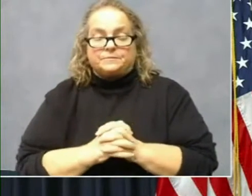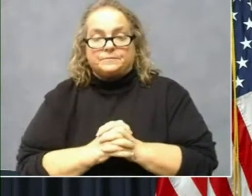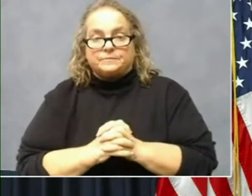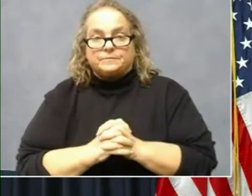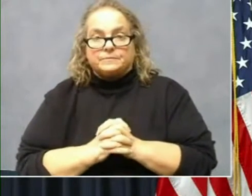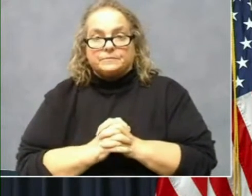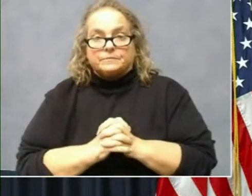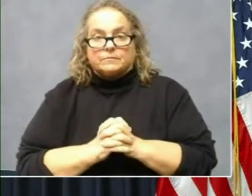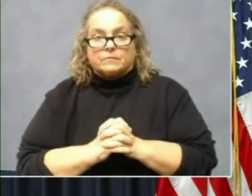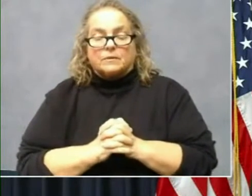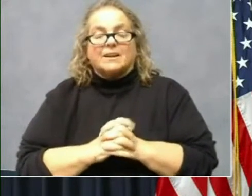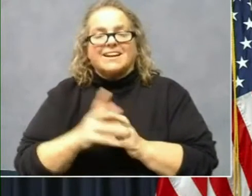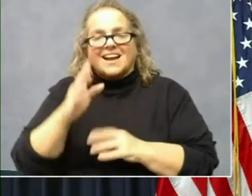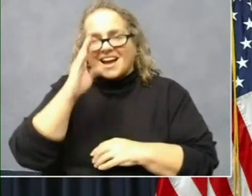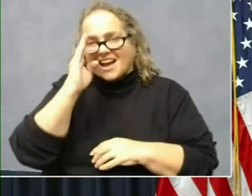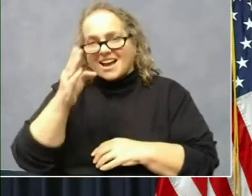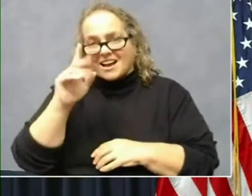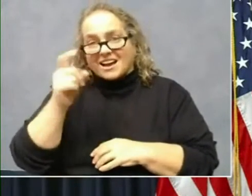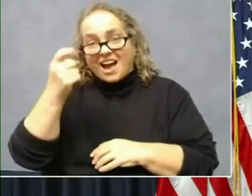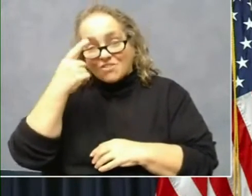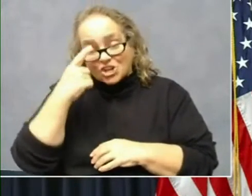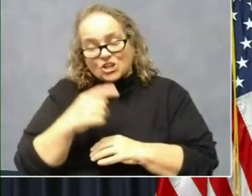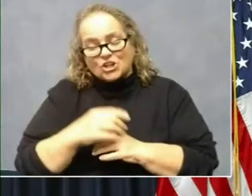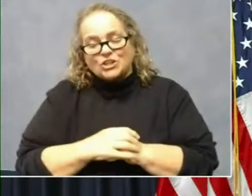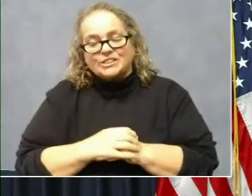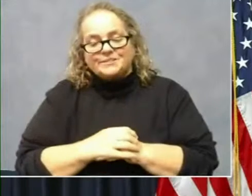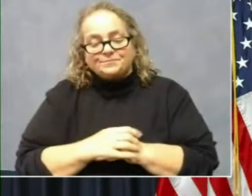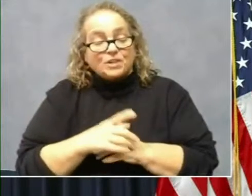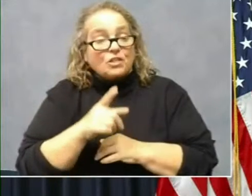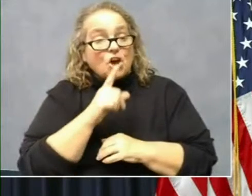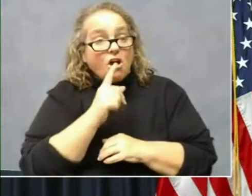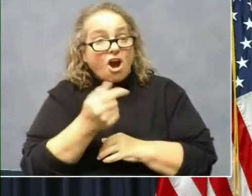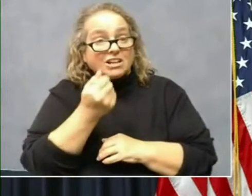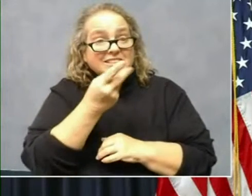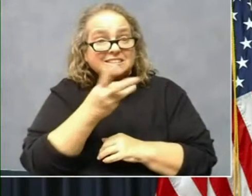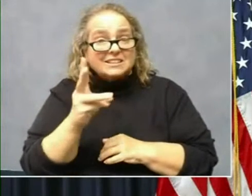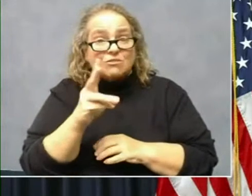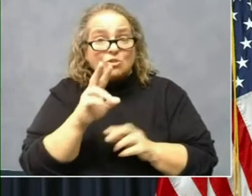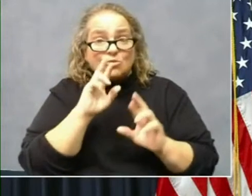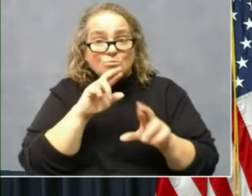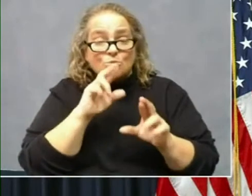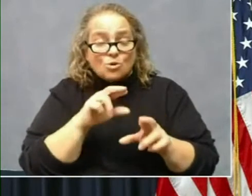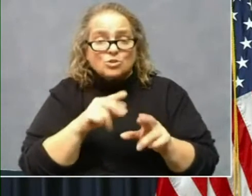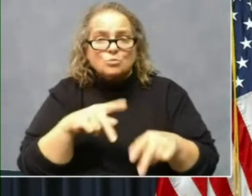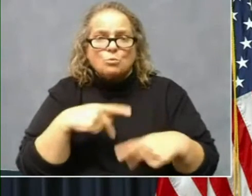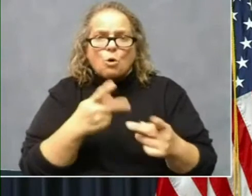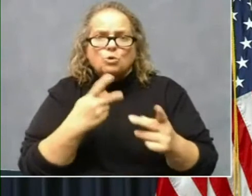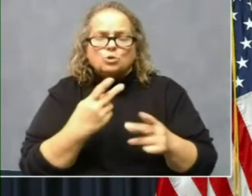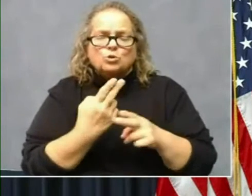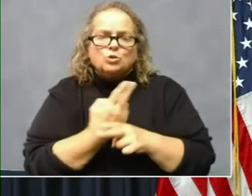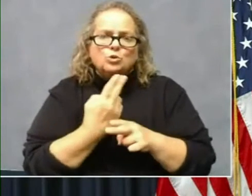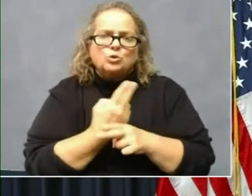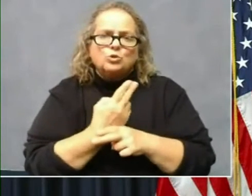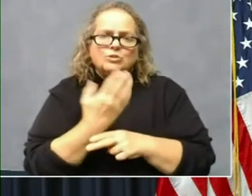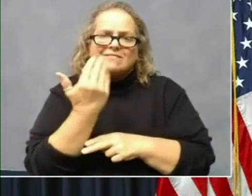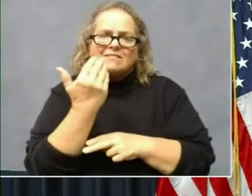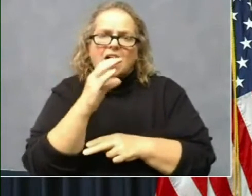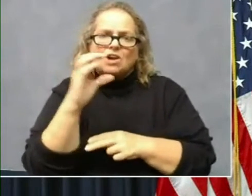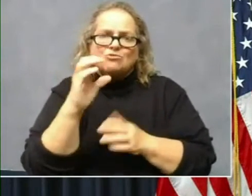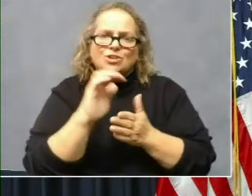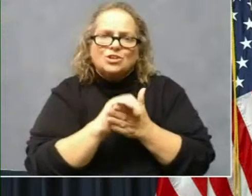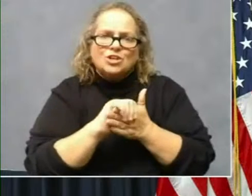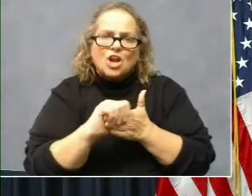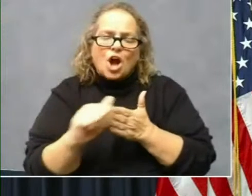Hi, Governor. There are several reports of a proposal to use a $1,500 stimulus check as an